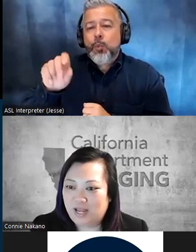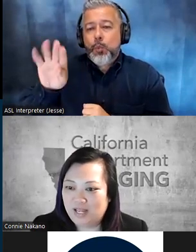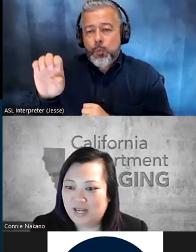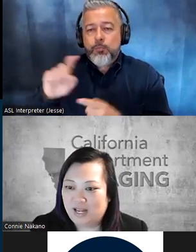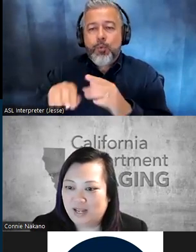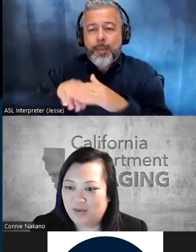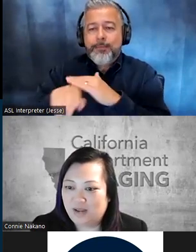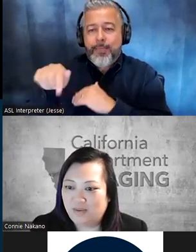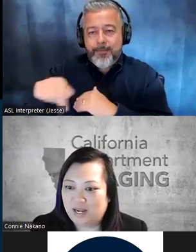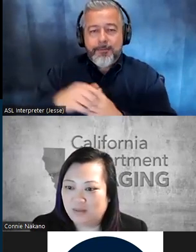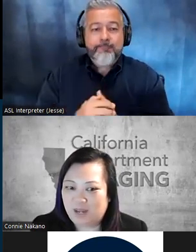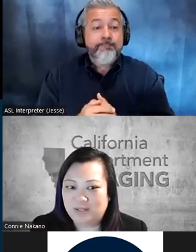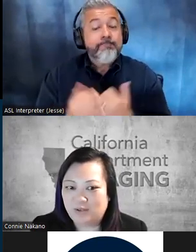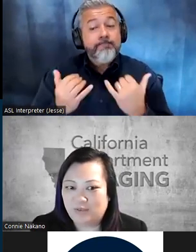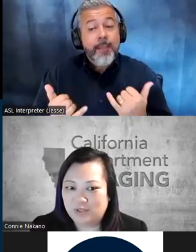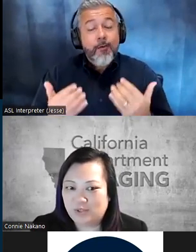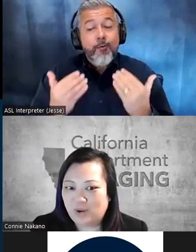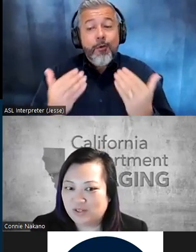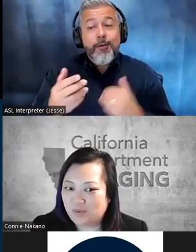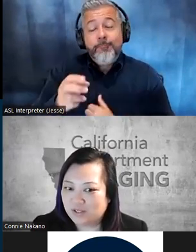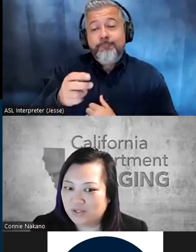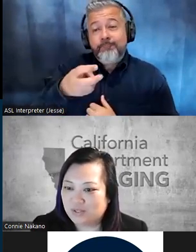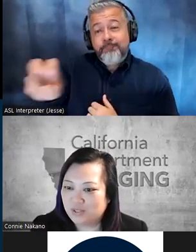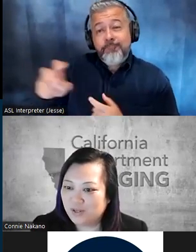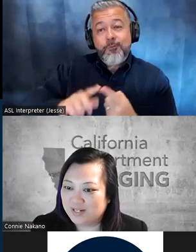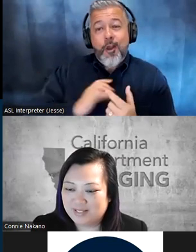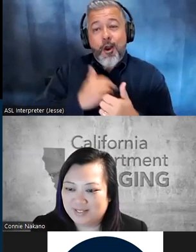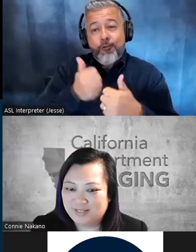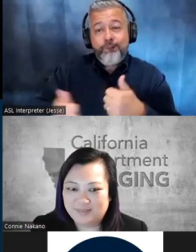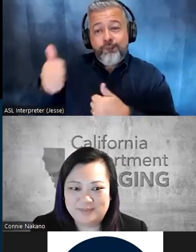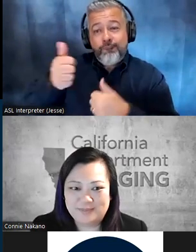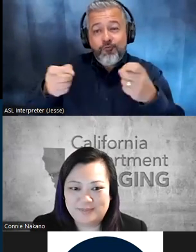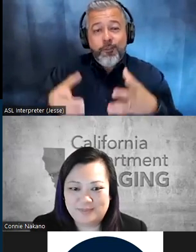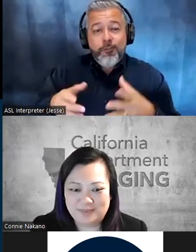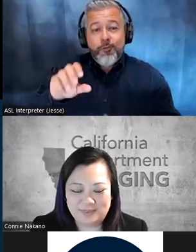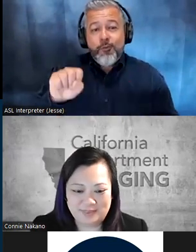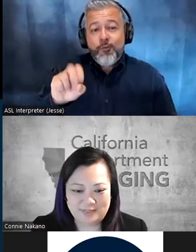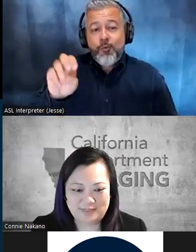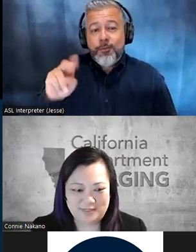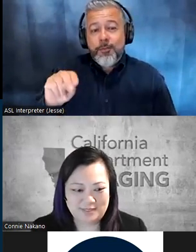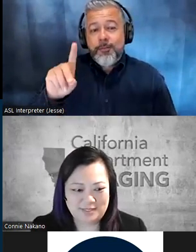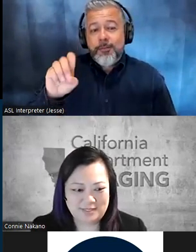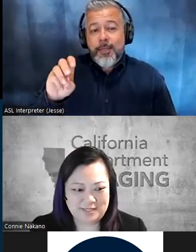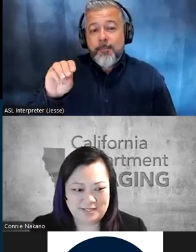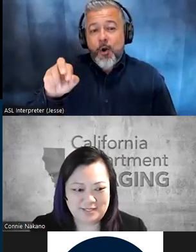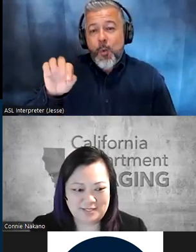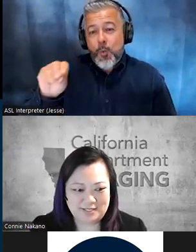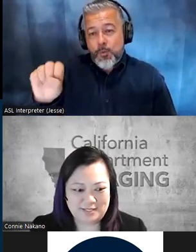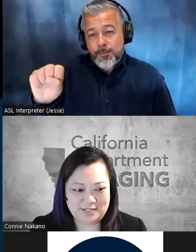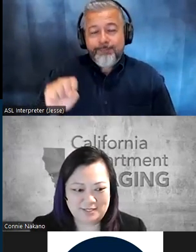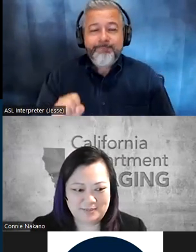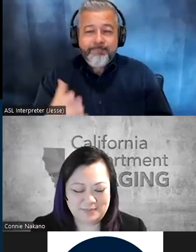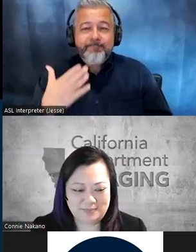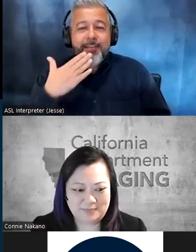We'll go ahead and I'll pass it over to our director, Susan Damaris. Thank you, Connie, and good morning. Welcome